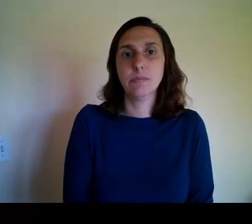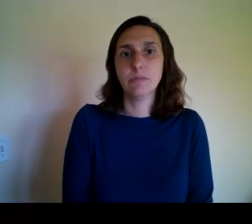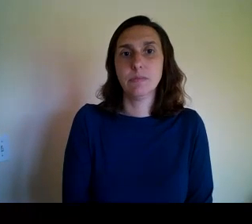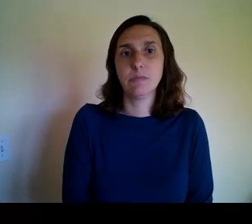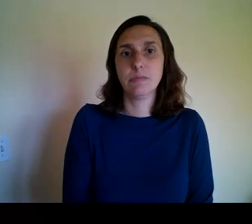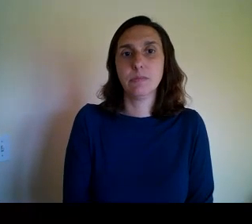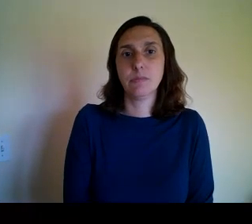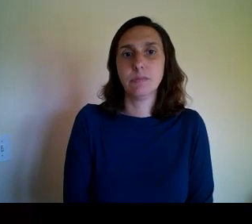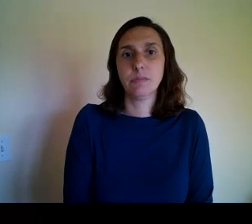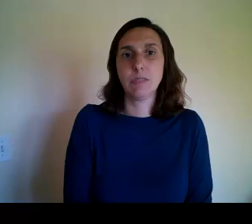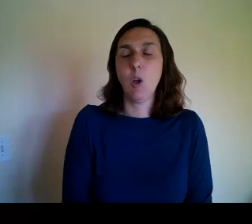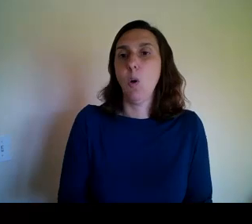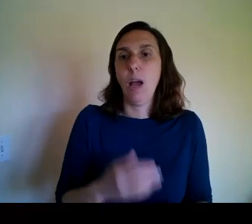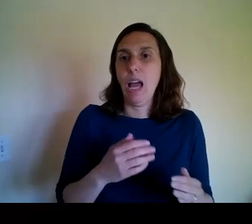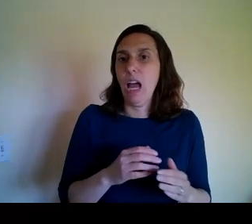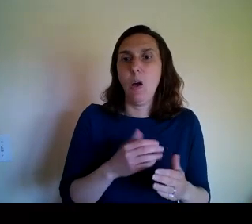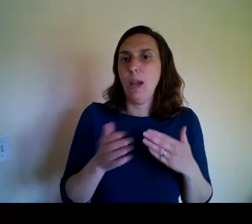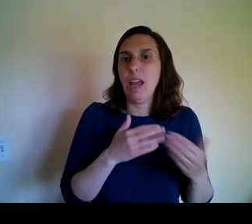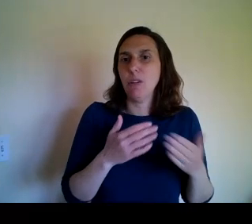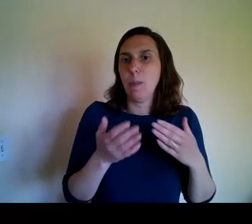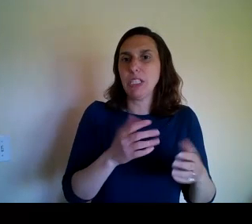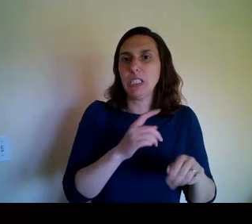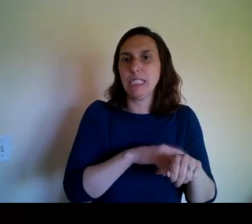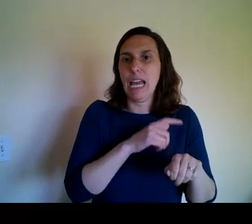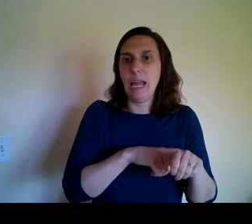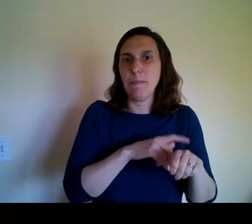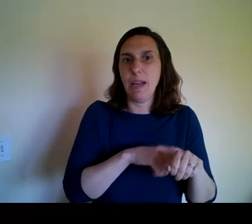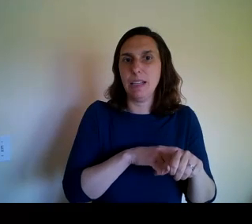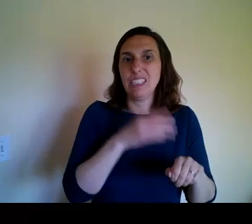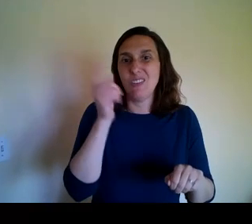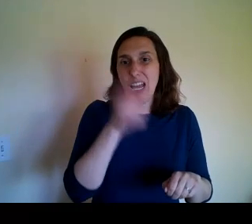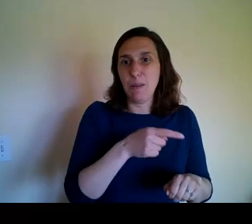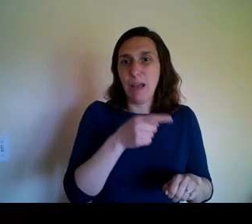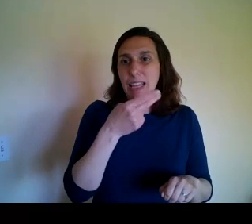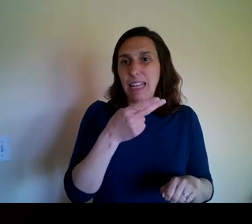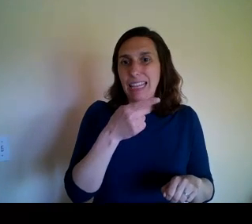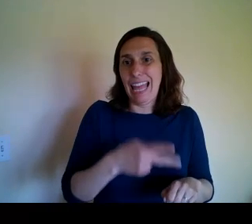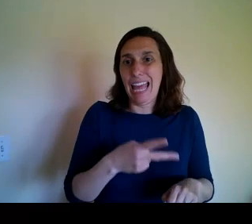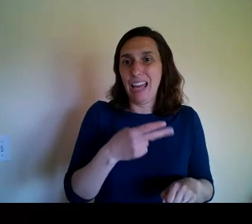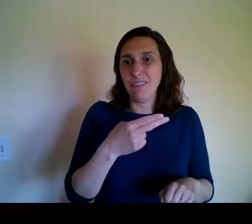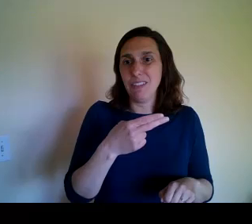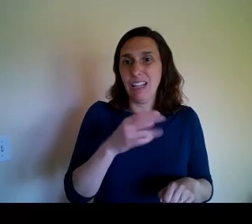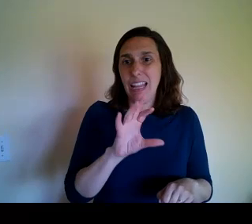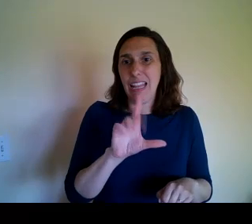to however much time passes divided by the half-life. And that's a good